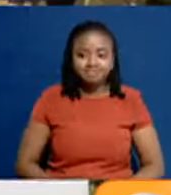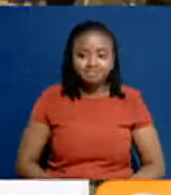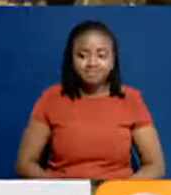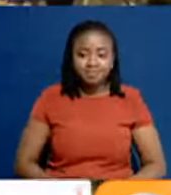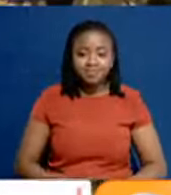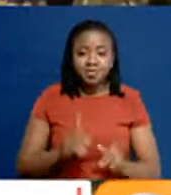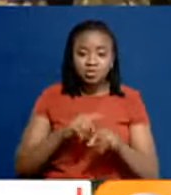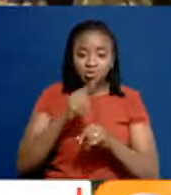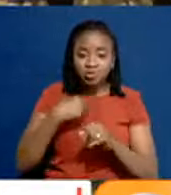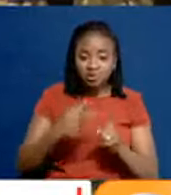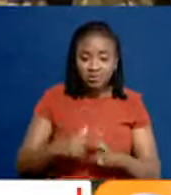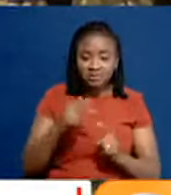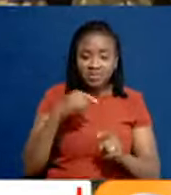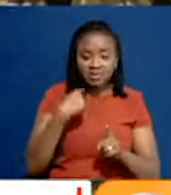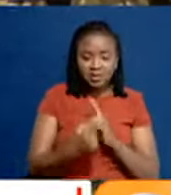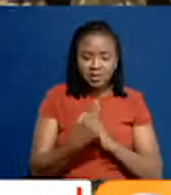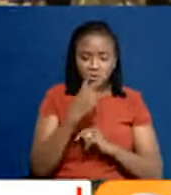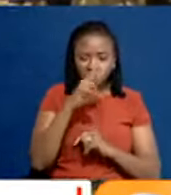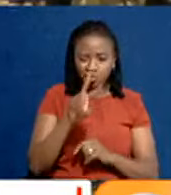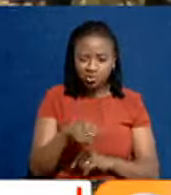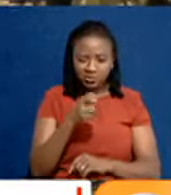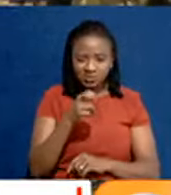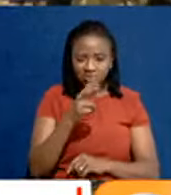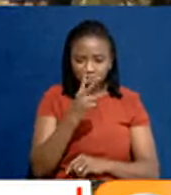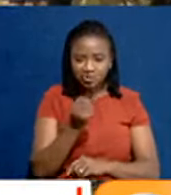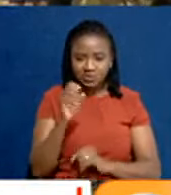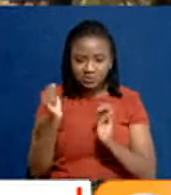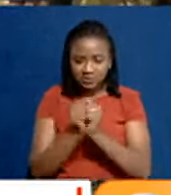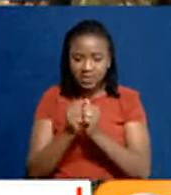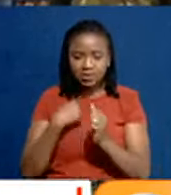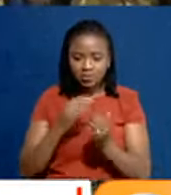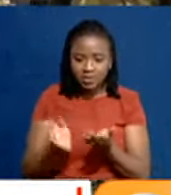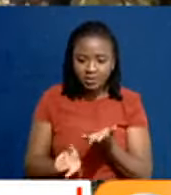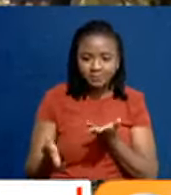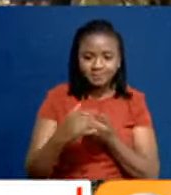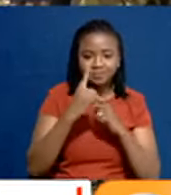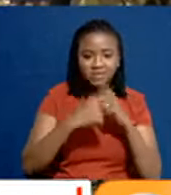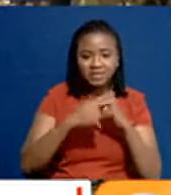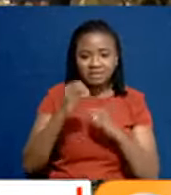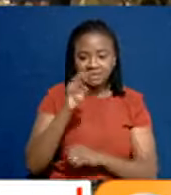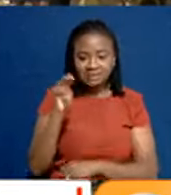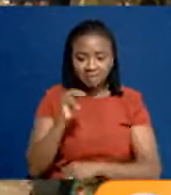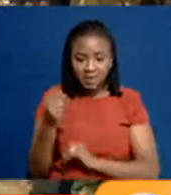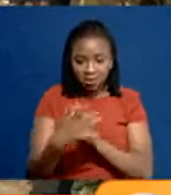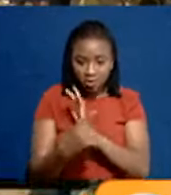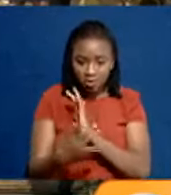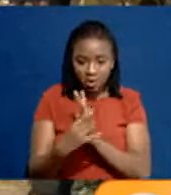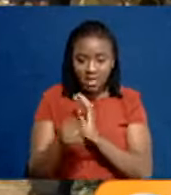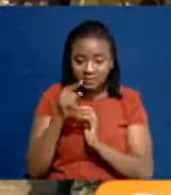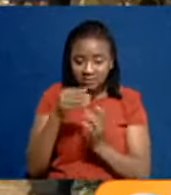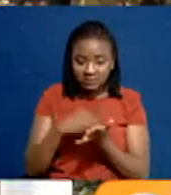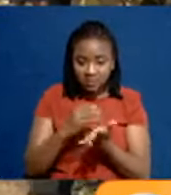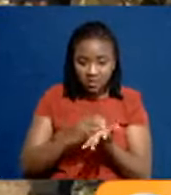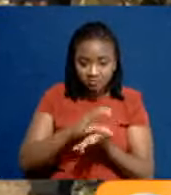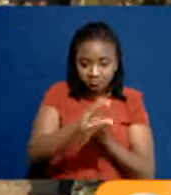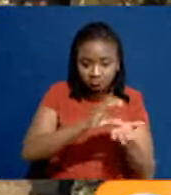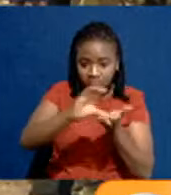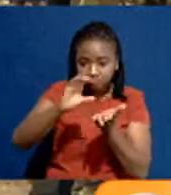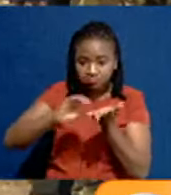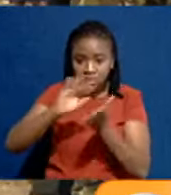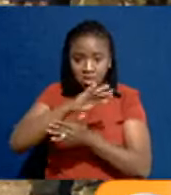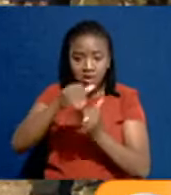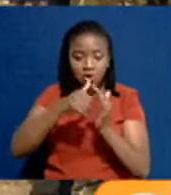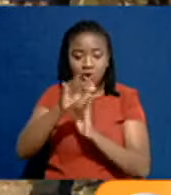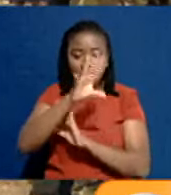in 2010, we've now raised over $16 million. And it goes to rangers across Africa. And the way that we